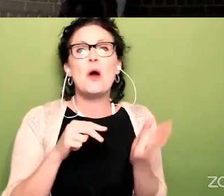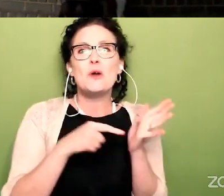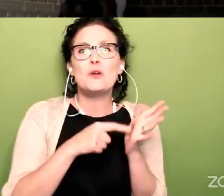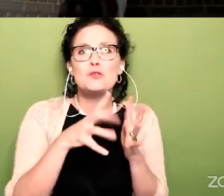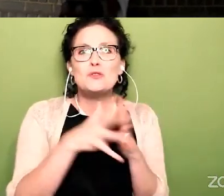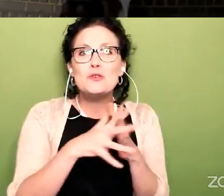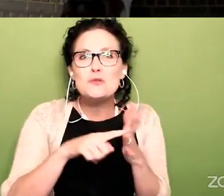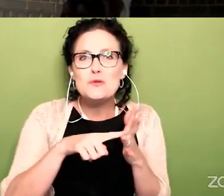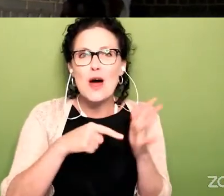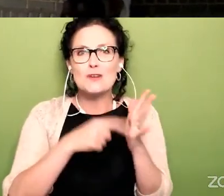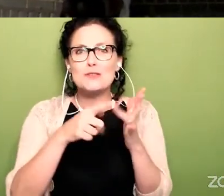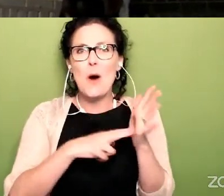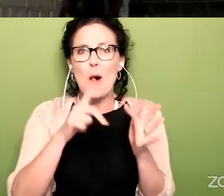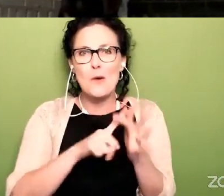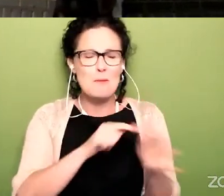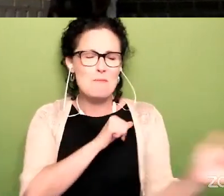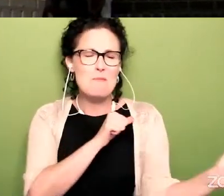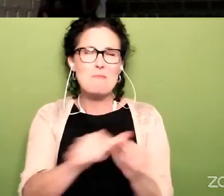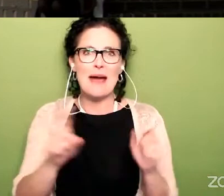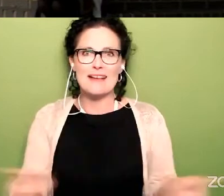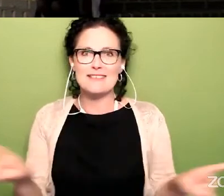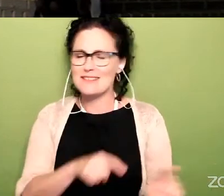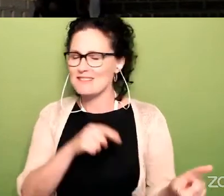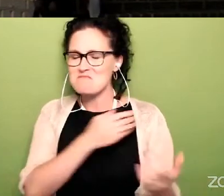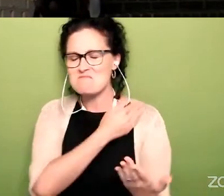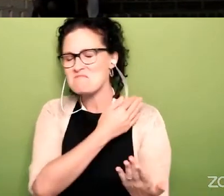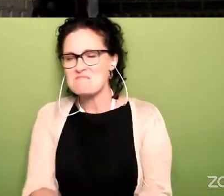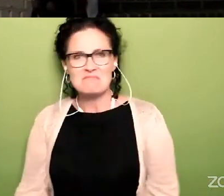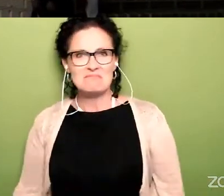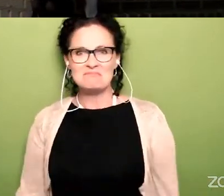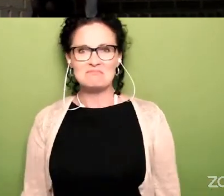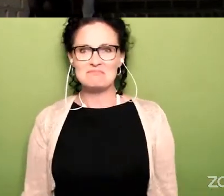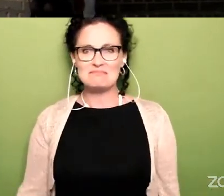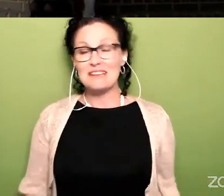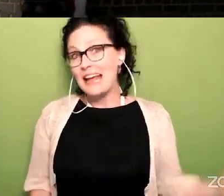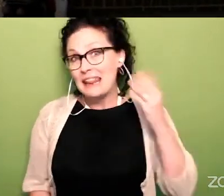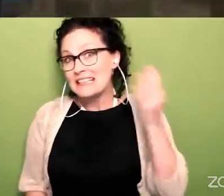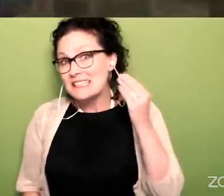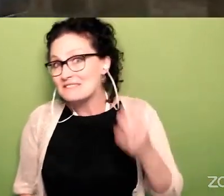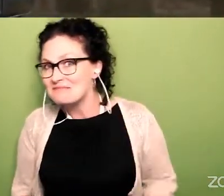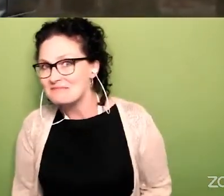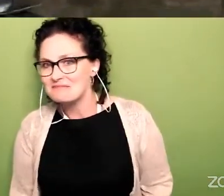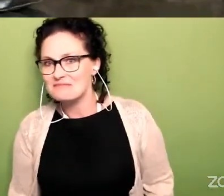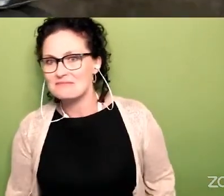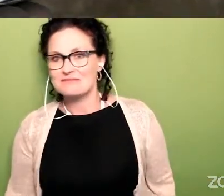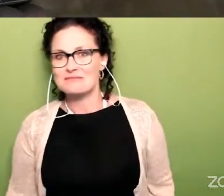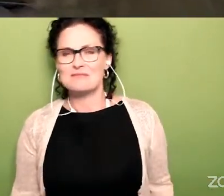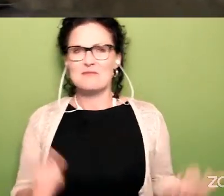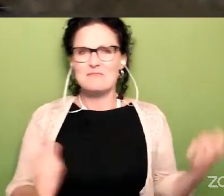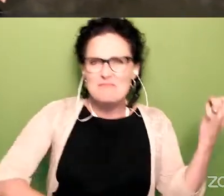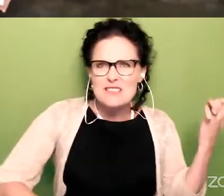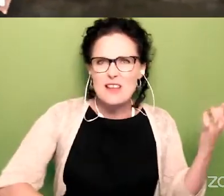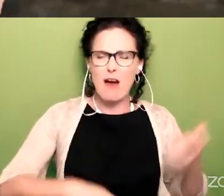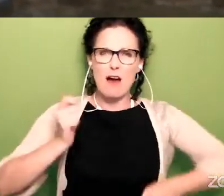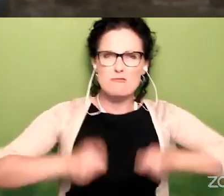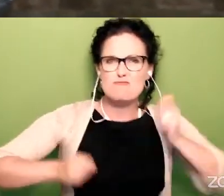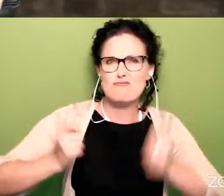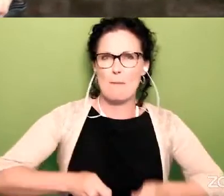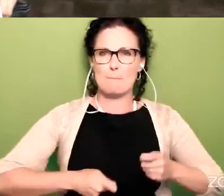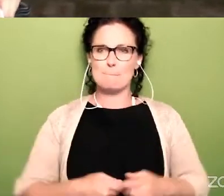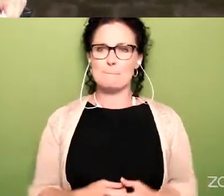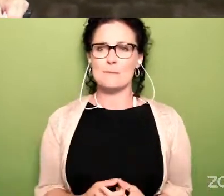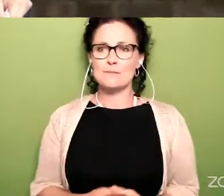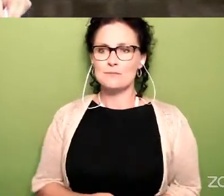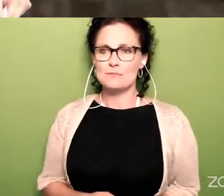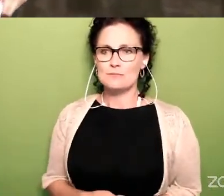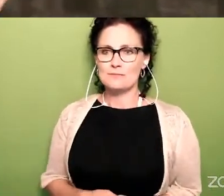but how can you talk? Say nice things to each other. This is what I mean. Once I remember he told me to meet him in this field. Please do